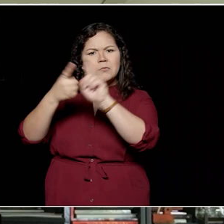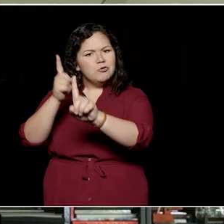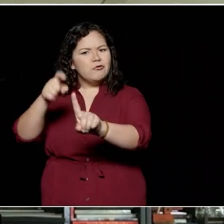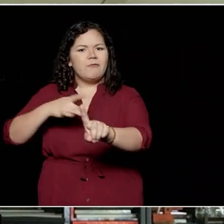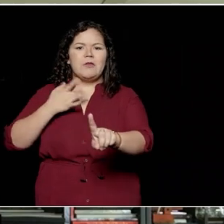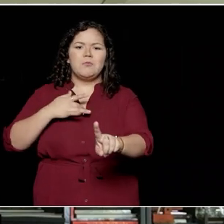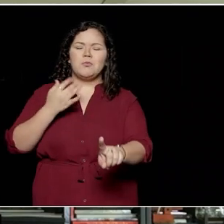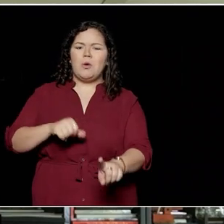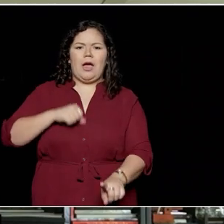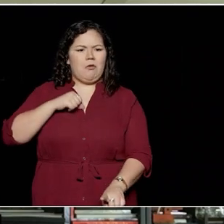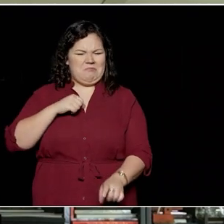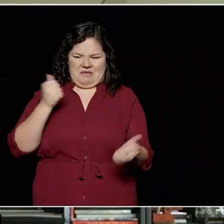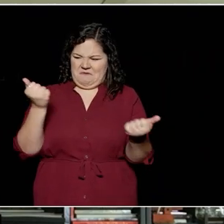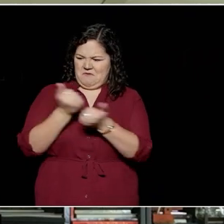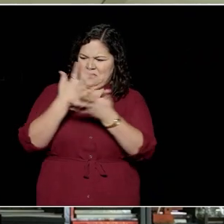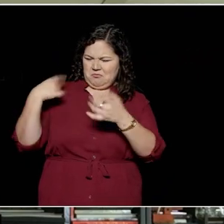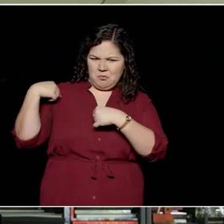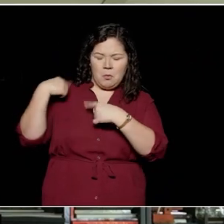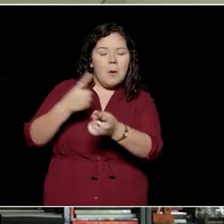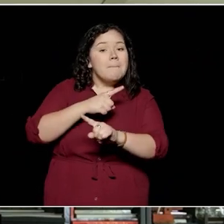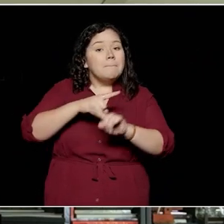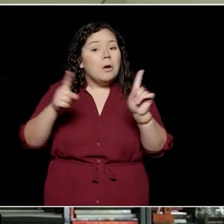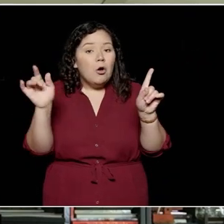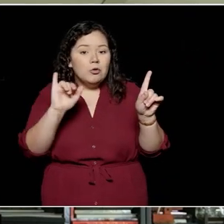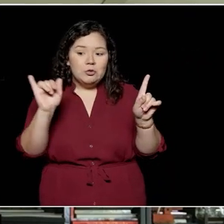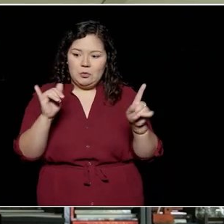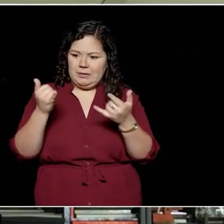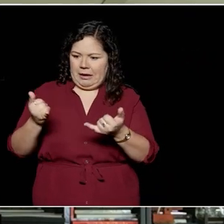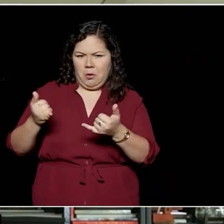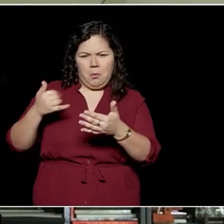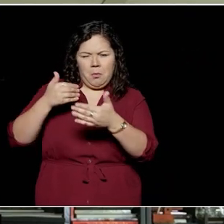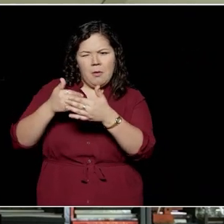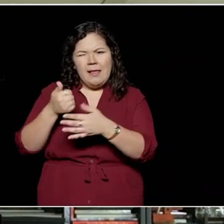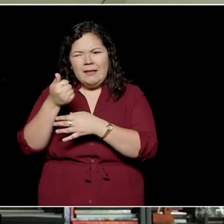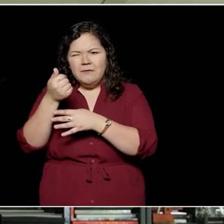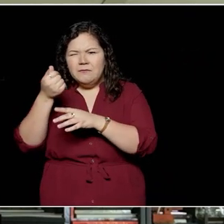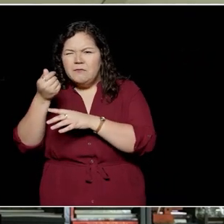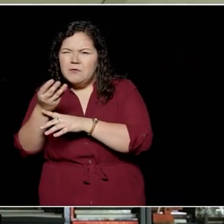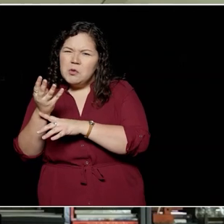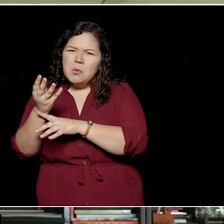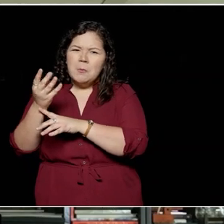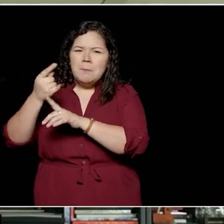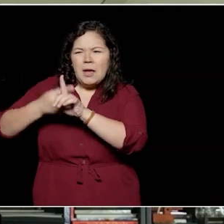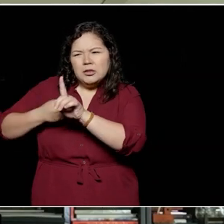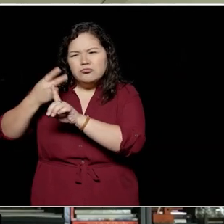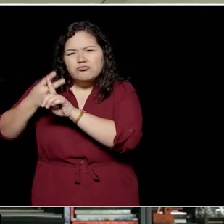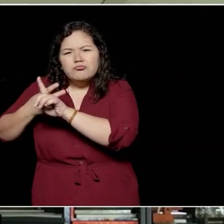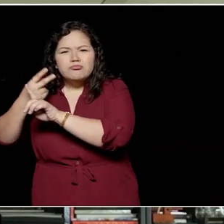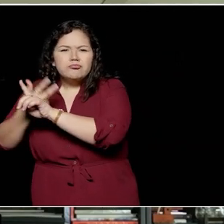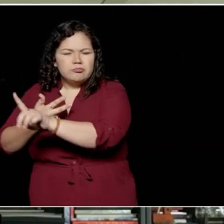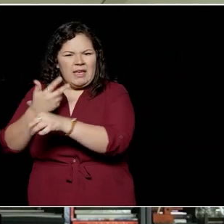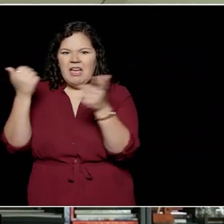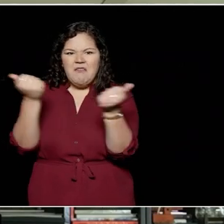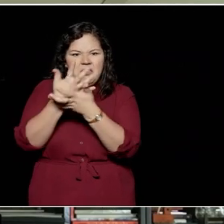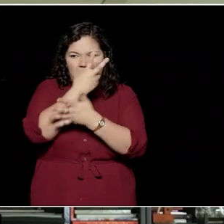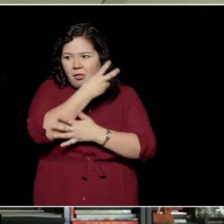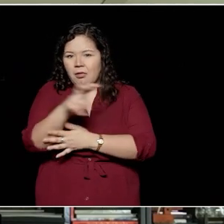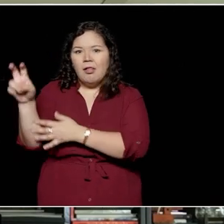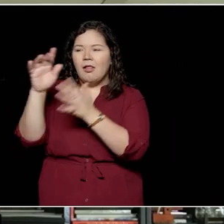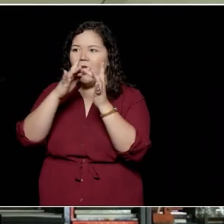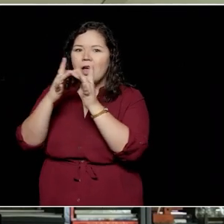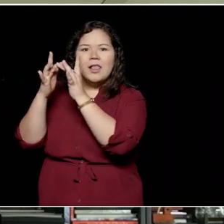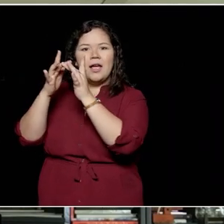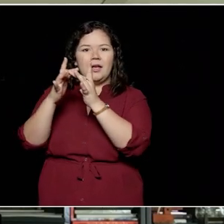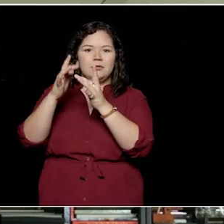extraordinarily proud, proud of all that you've accomplished, but particularly during the final months of your studies when you had to make the shift to online courses